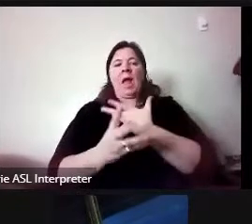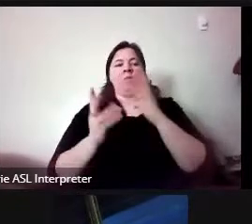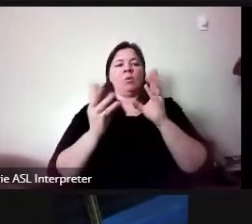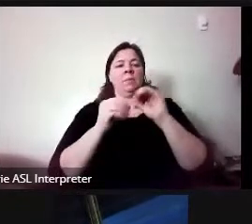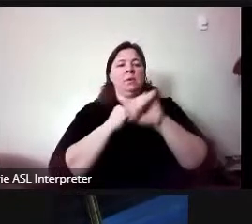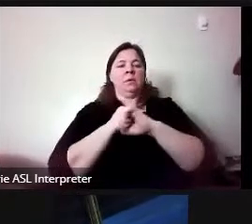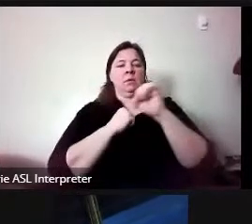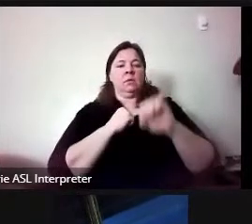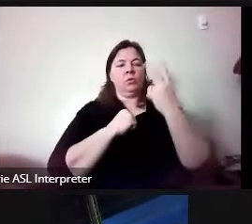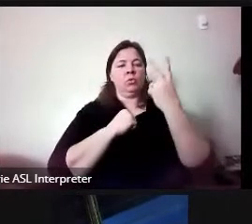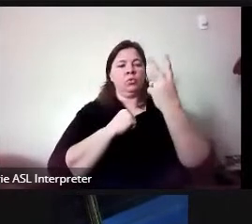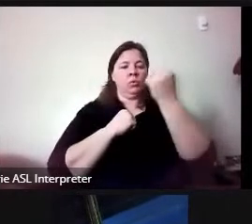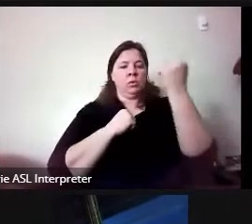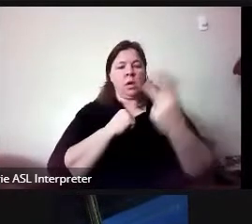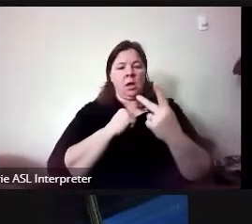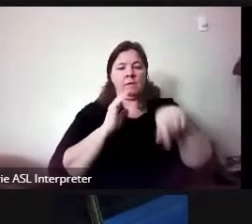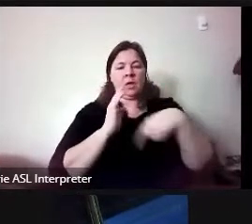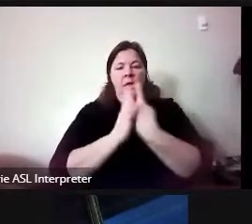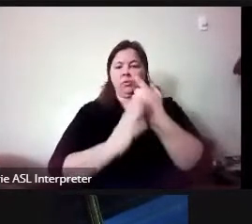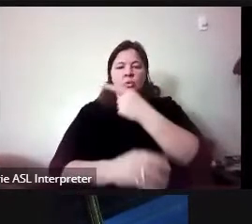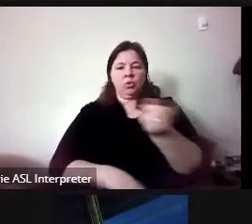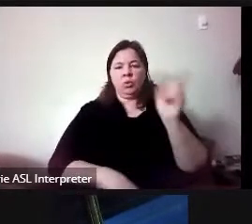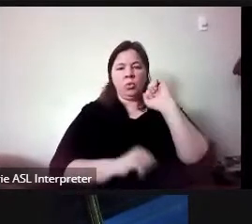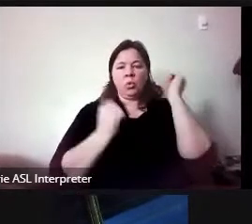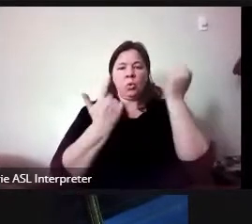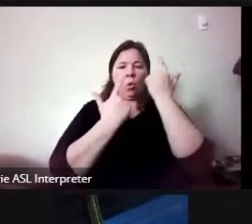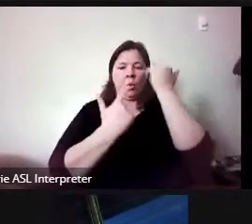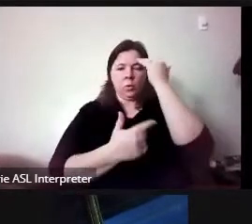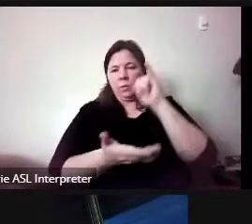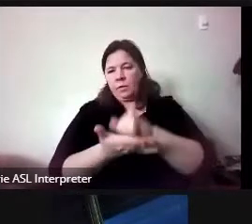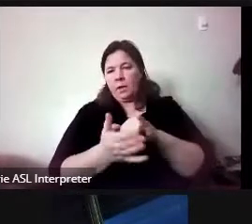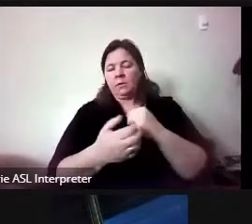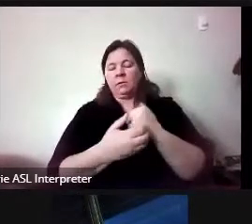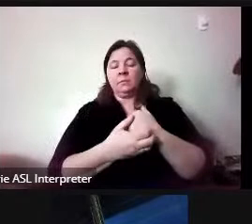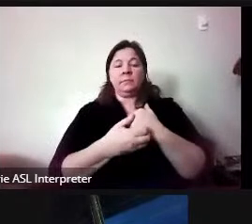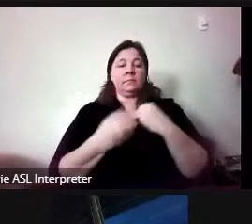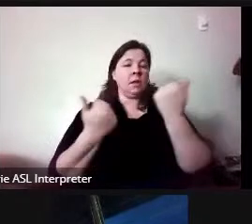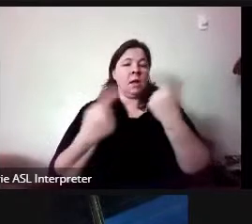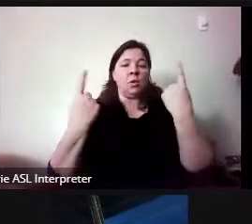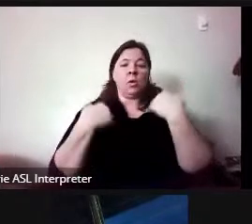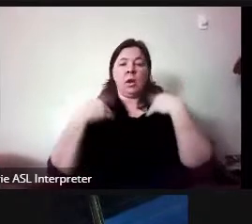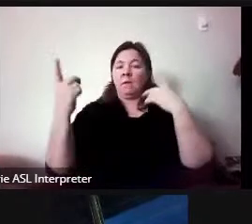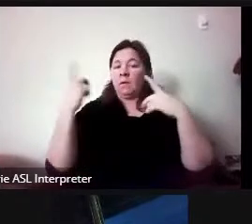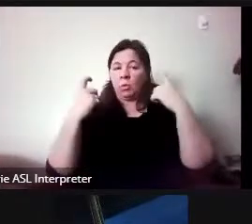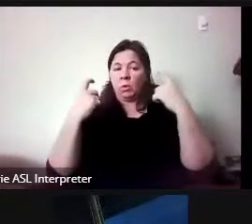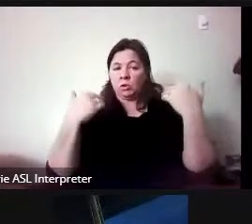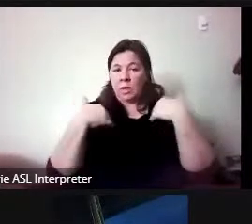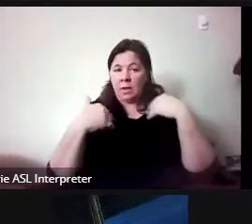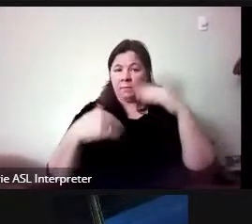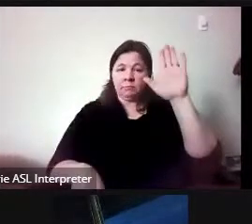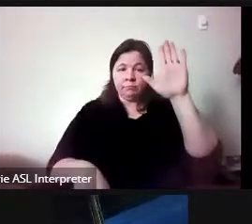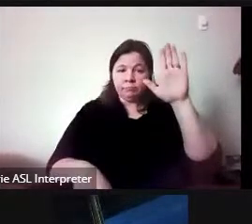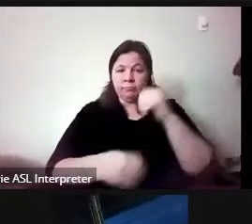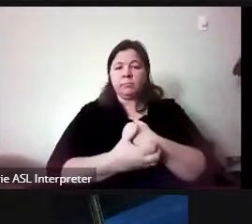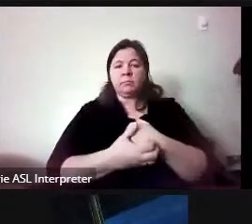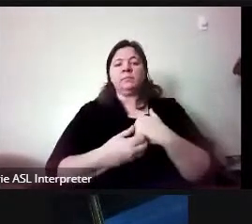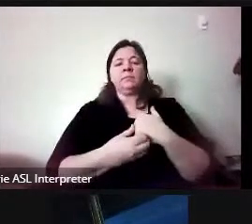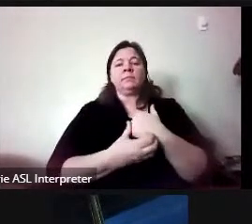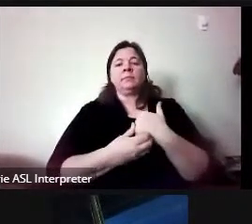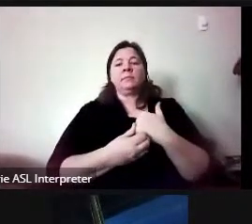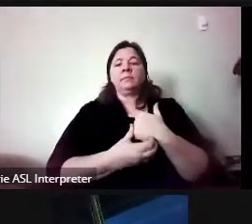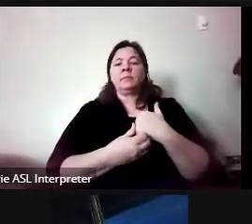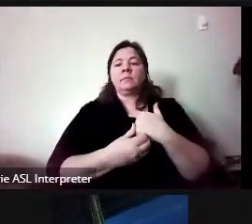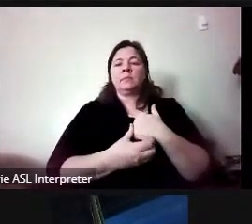on for 2.5 hours, and you all know that. So if there's anyone else that has a question in the meantime, please raise your hand